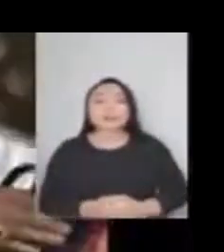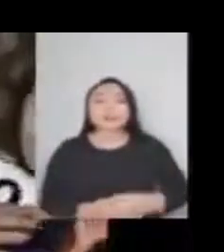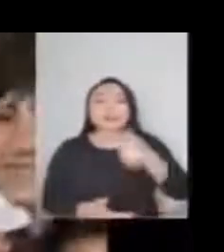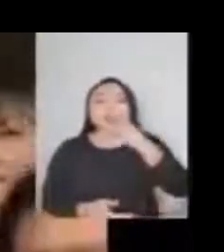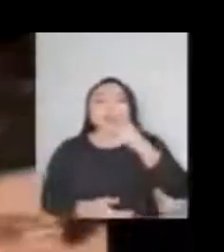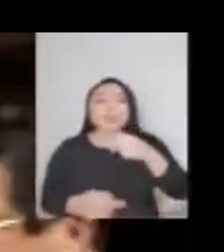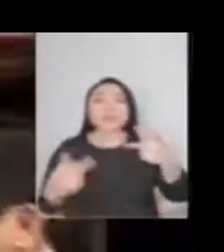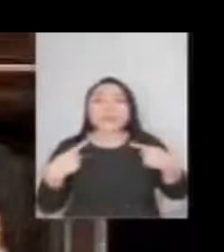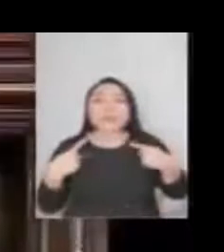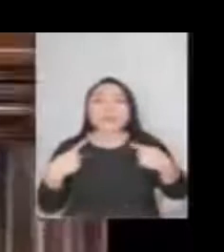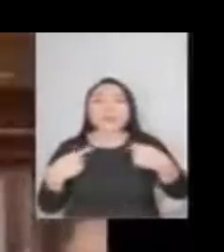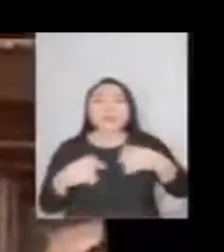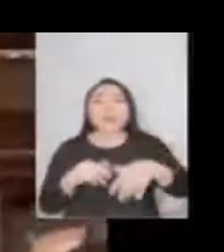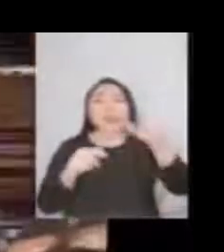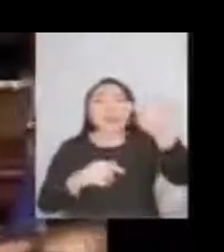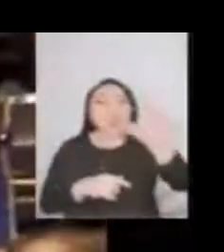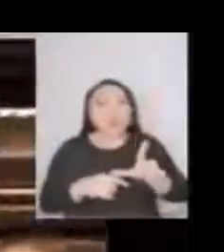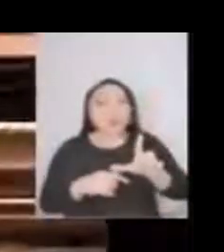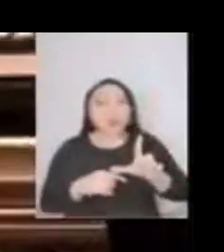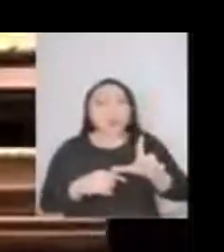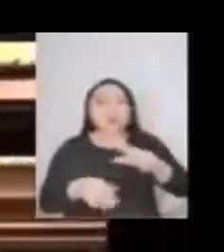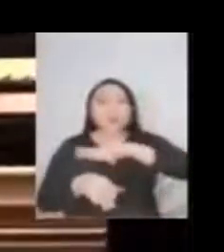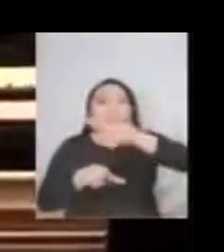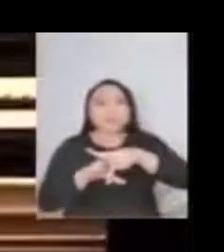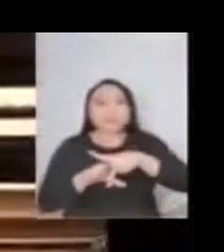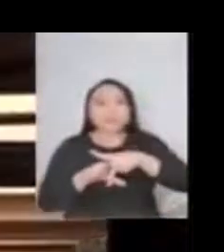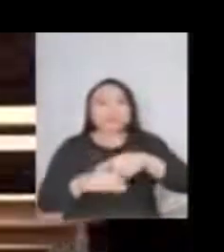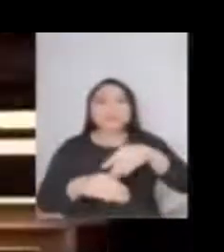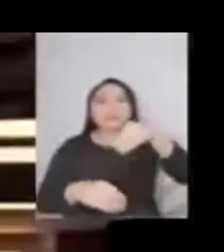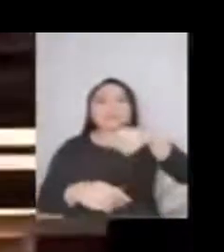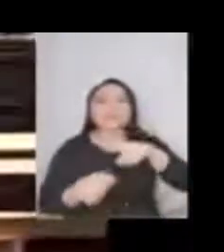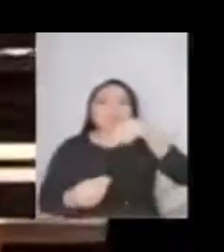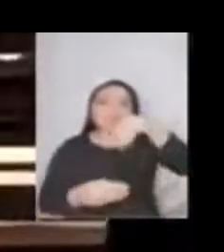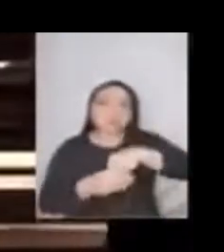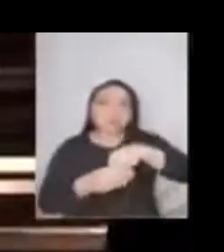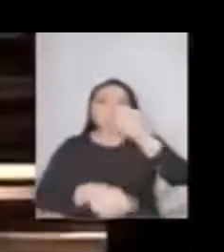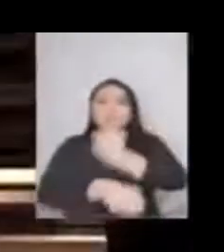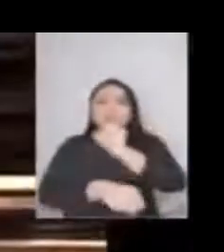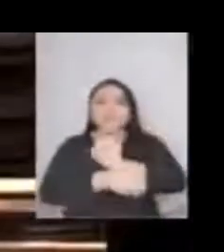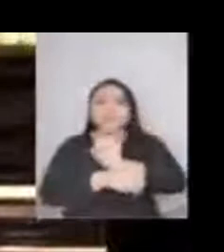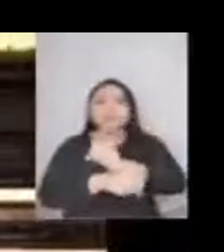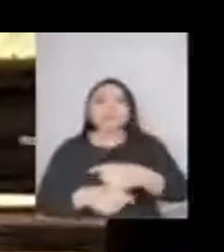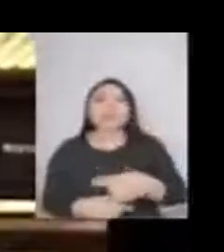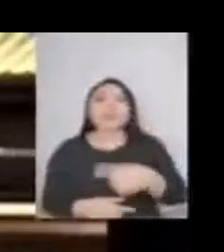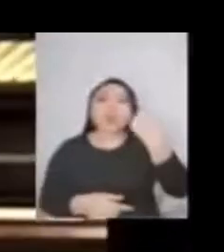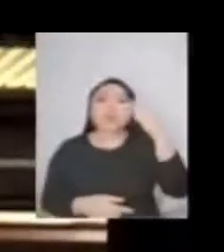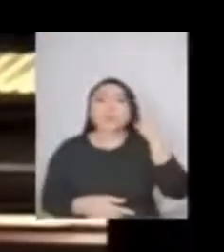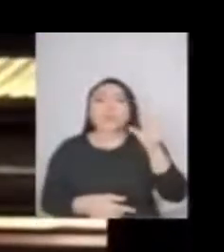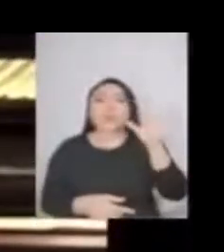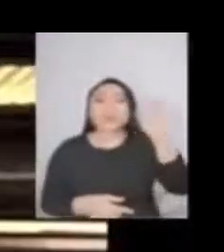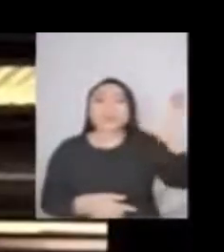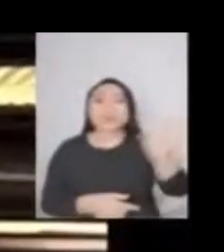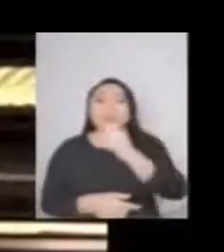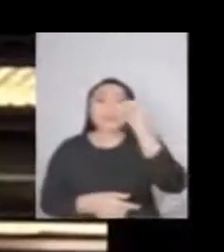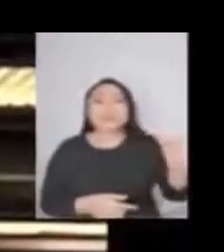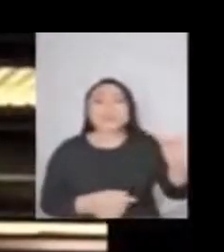Act 9710, or the Magna Carta of Women, was enacted on August 14, 2009. The law took